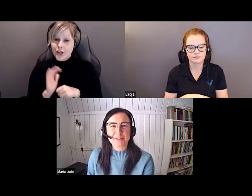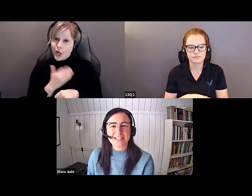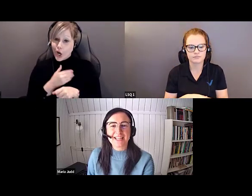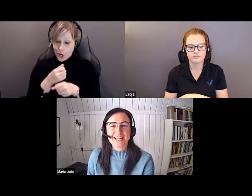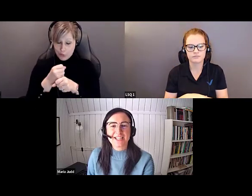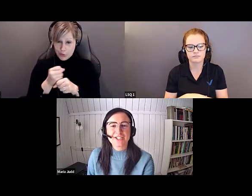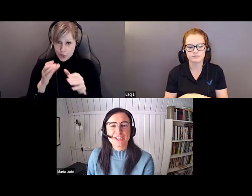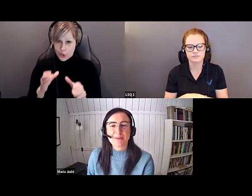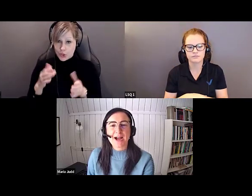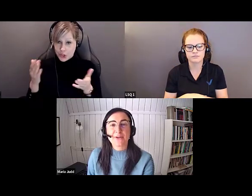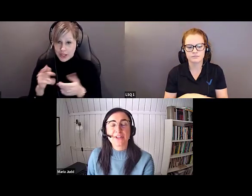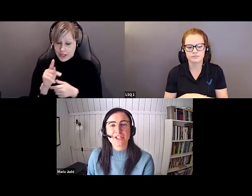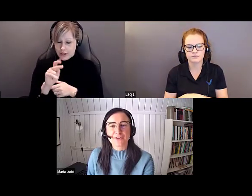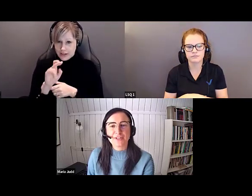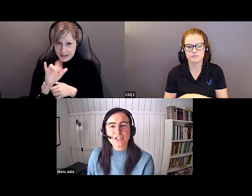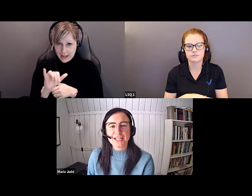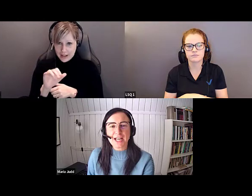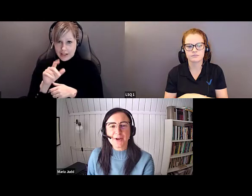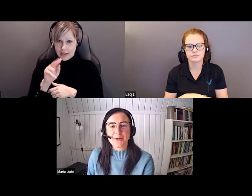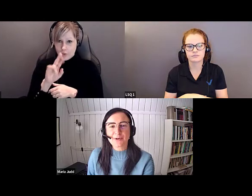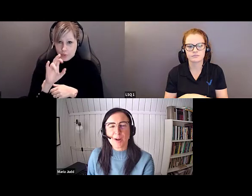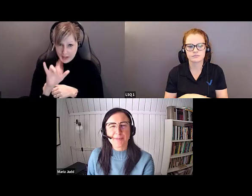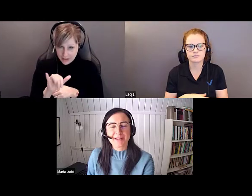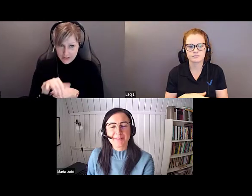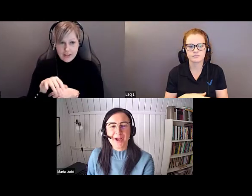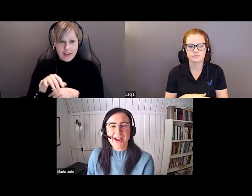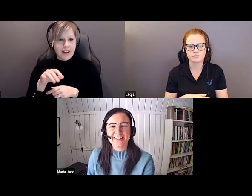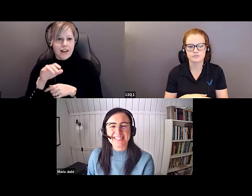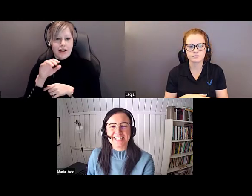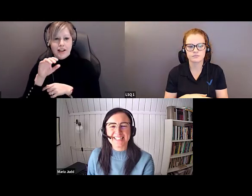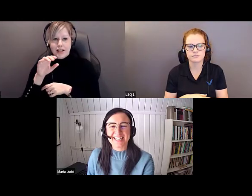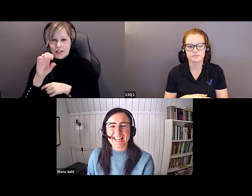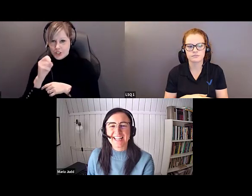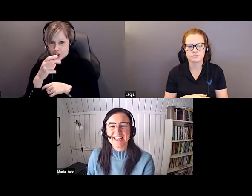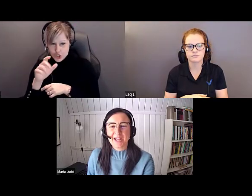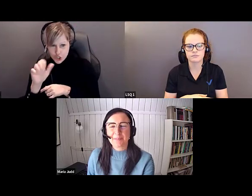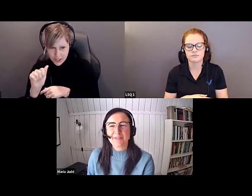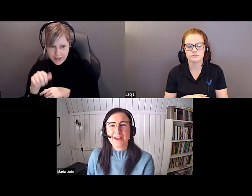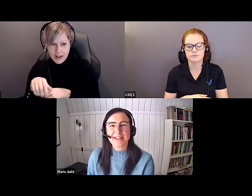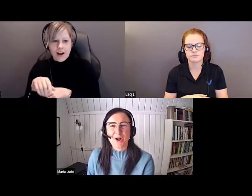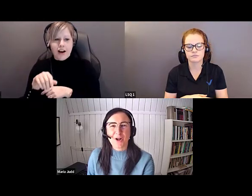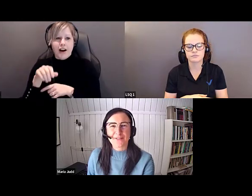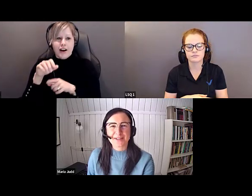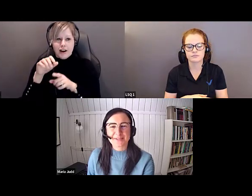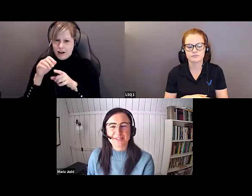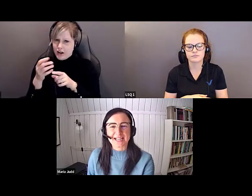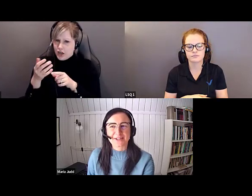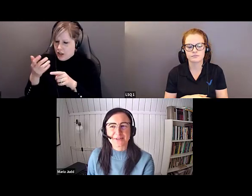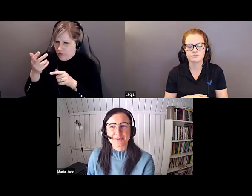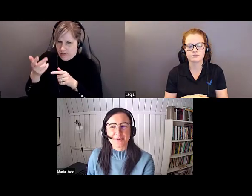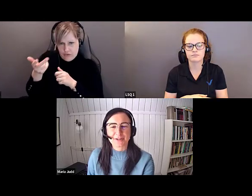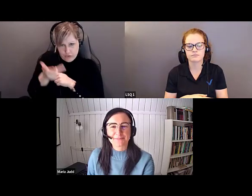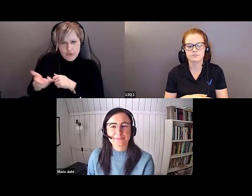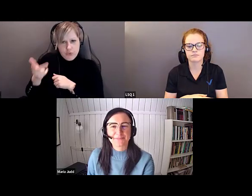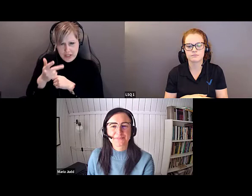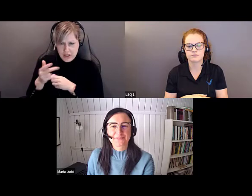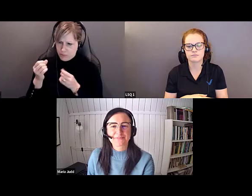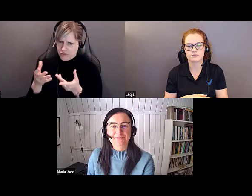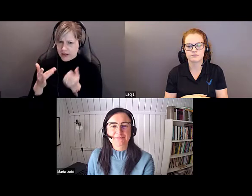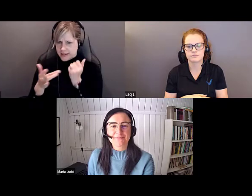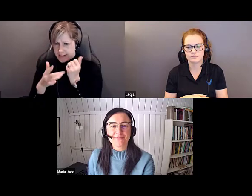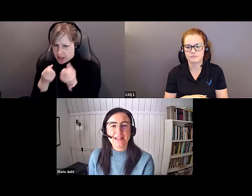Kelly Ripley, Sheena Powell, and Jill Ritchie, who are operating behind the scenes today and providing all of us with technical support.